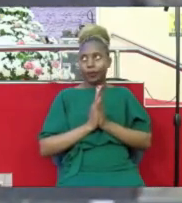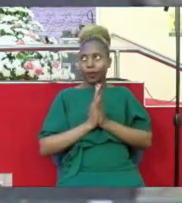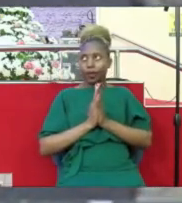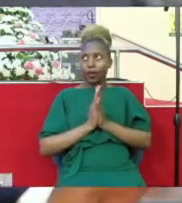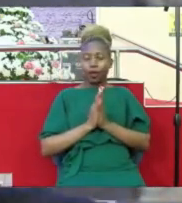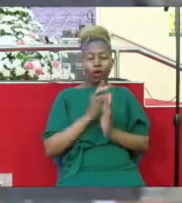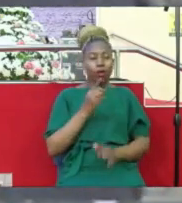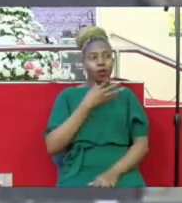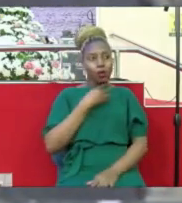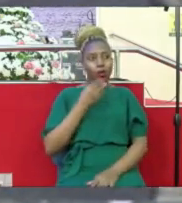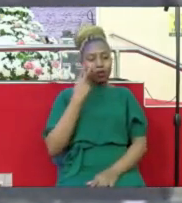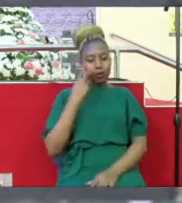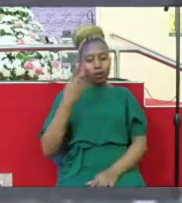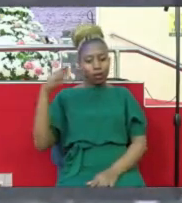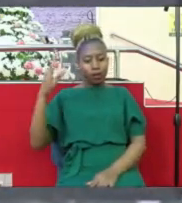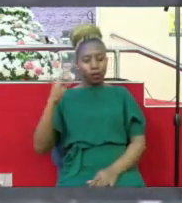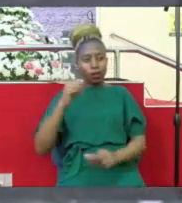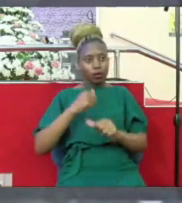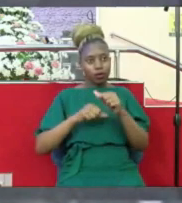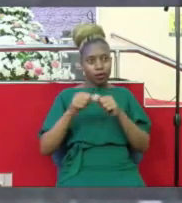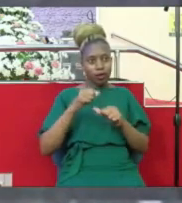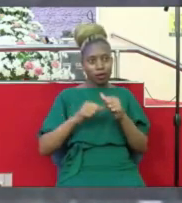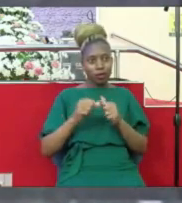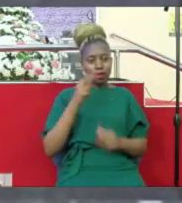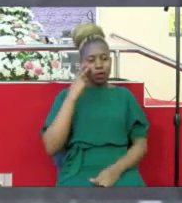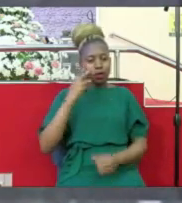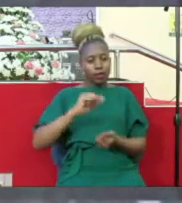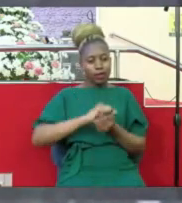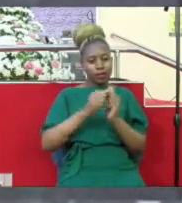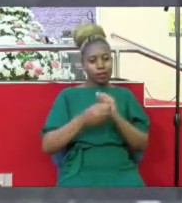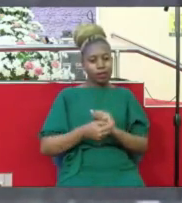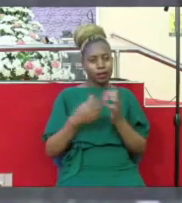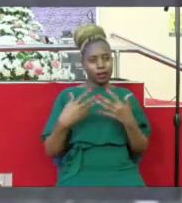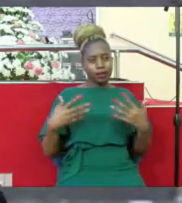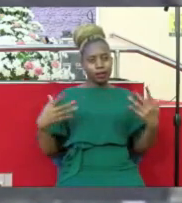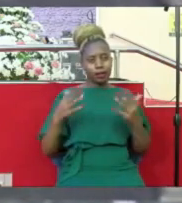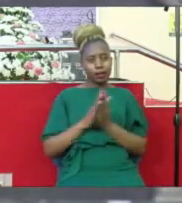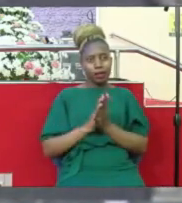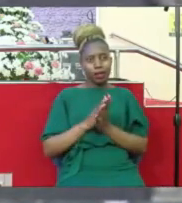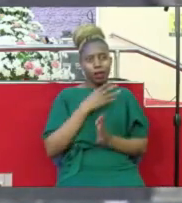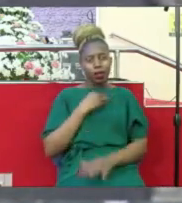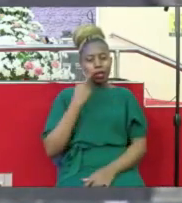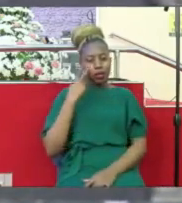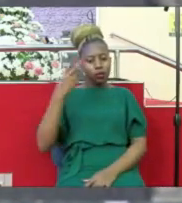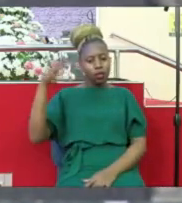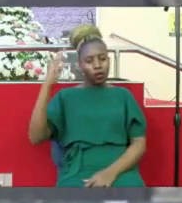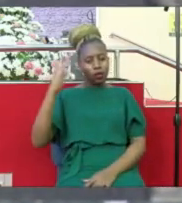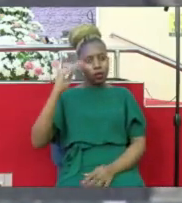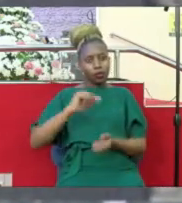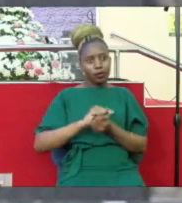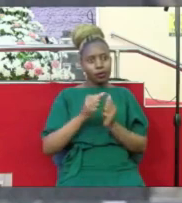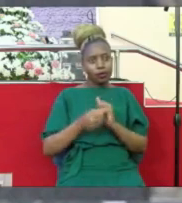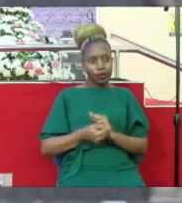God move, I'm going to see chains break. And when I see God move, I'm going to